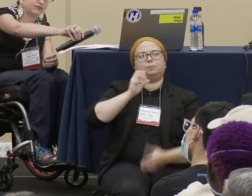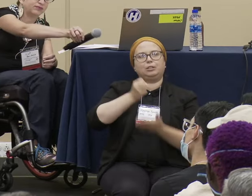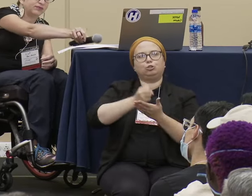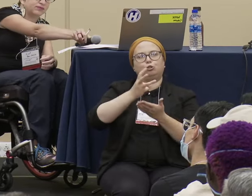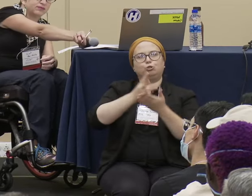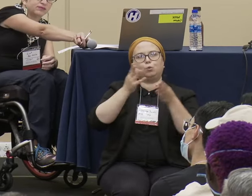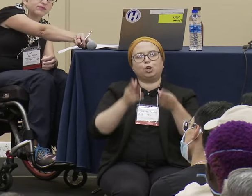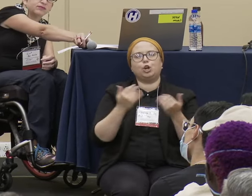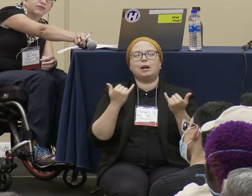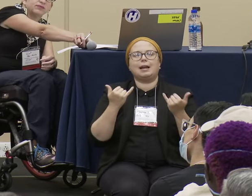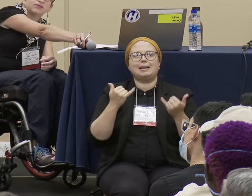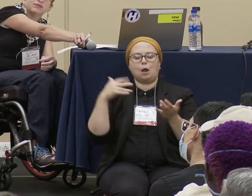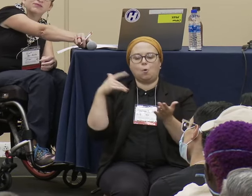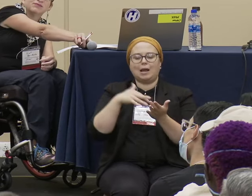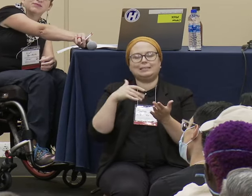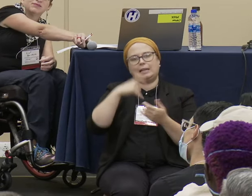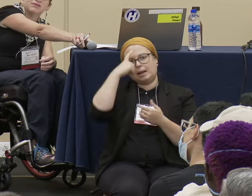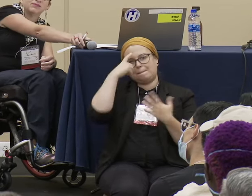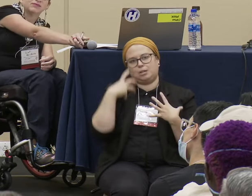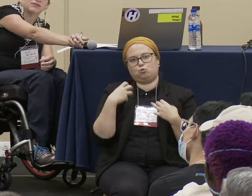studies mental health courts and